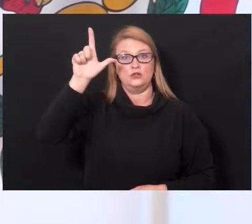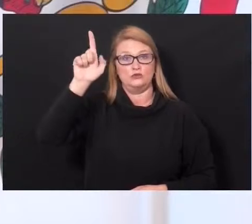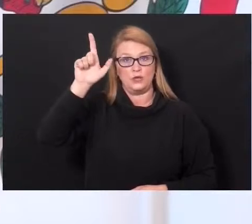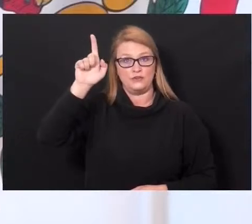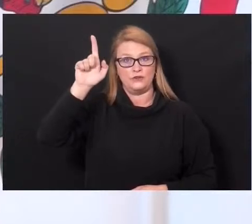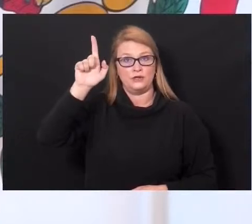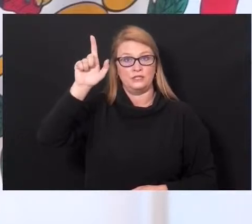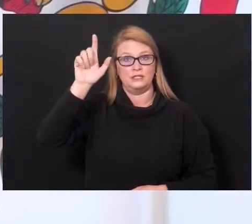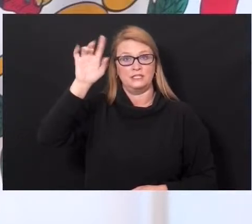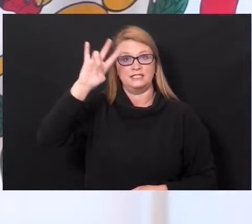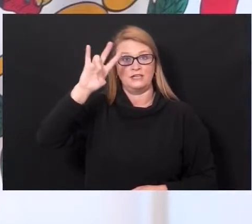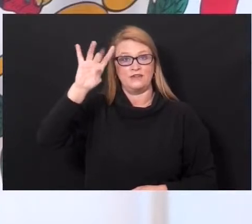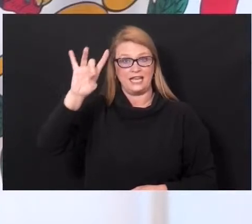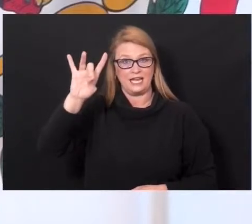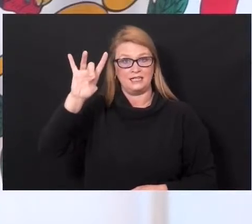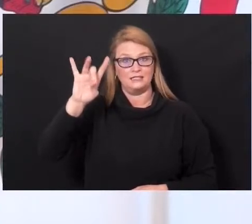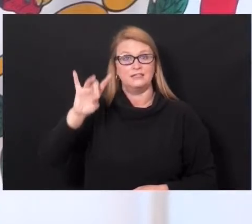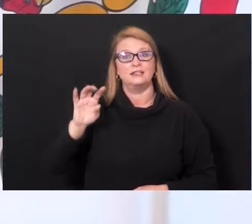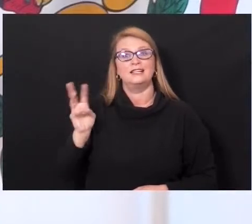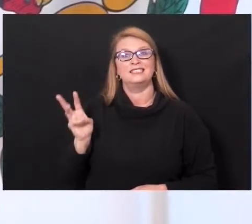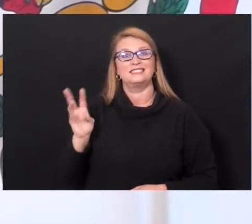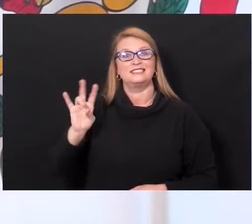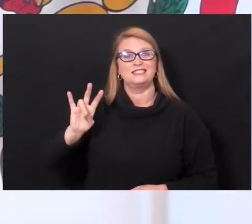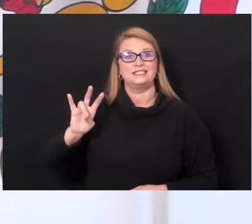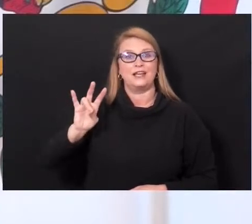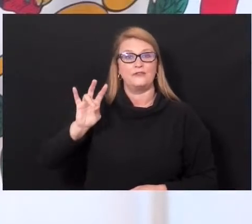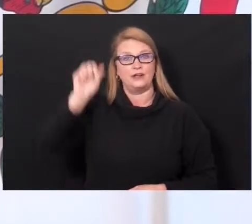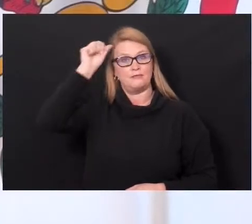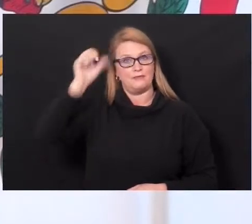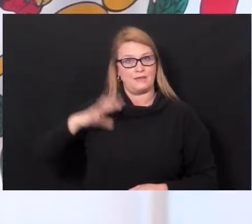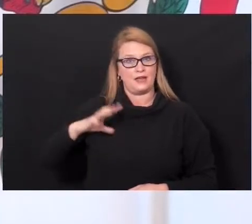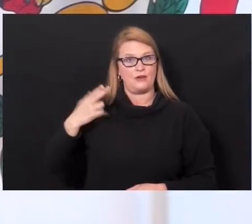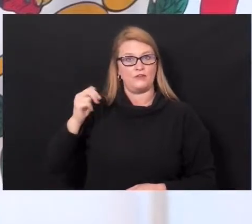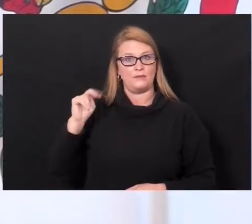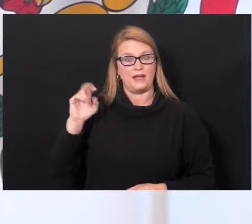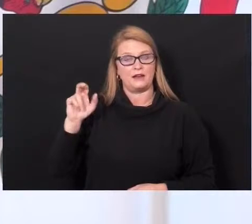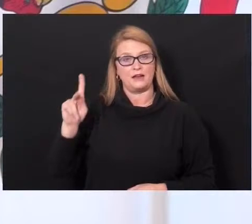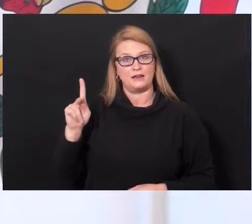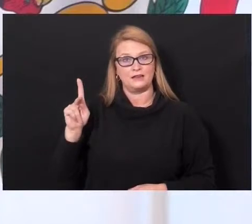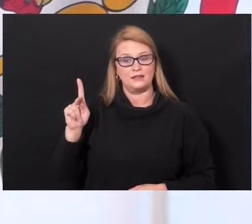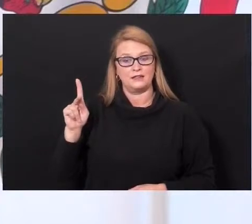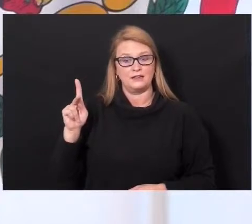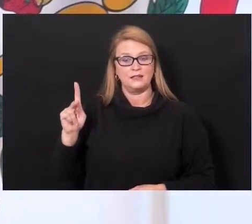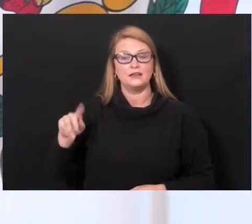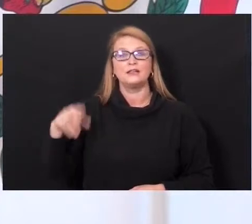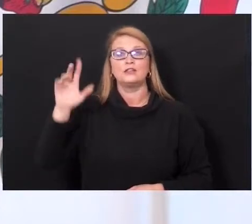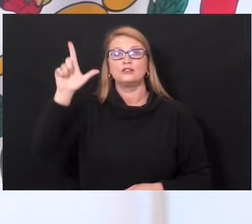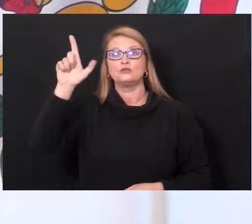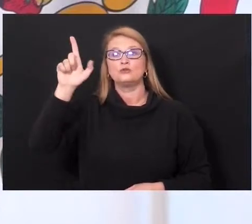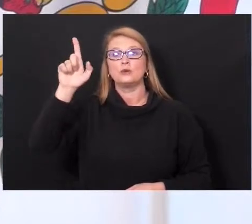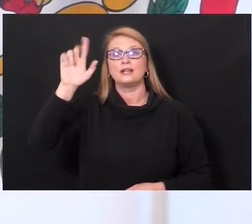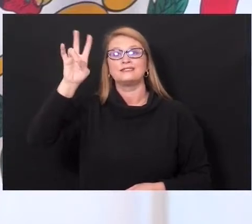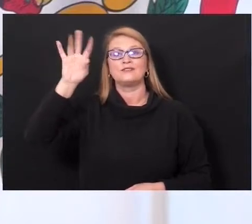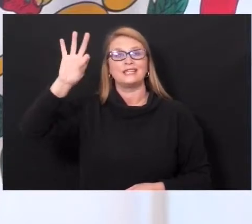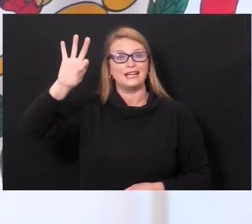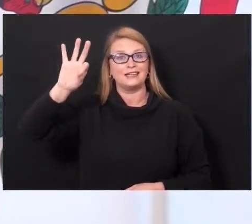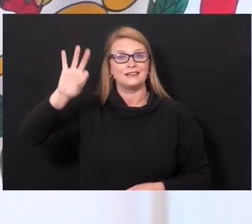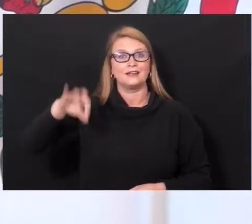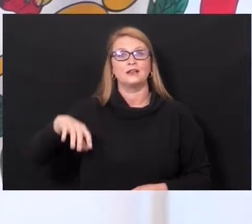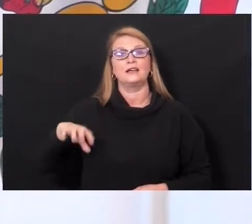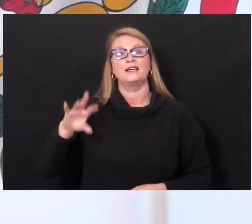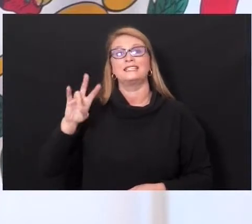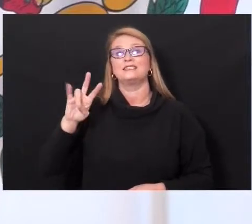21st 178th death is a 67-year-old male from Hancock County. Our 21st 179th death,